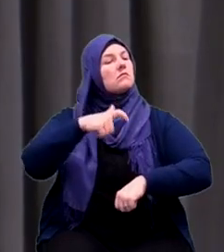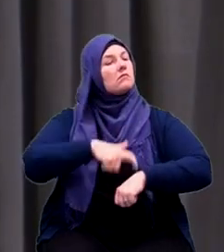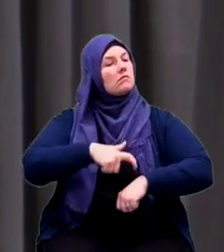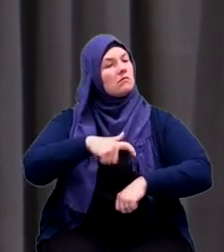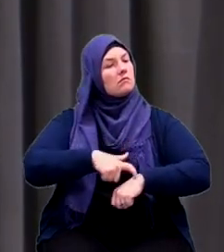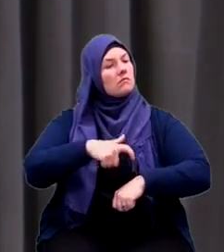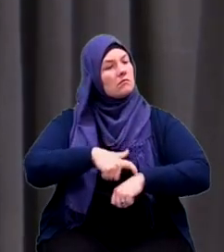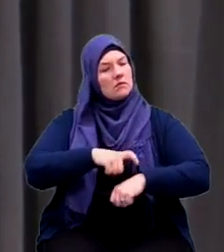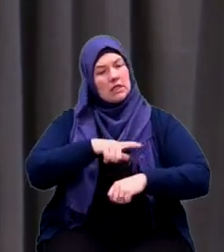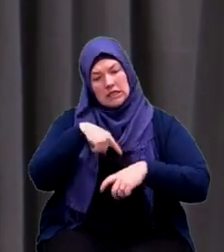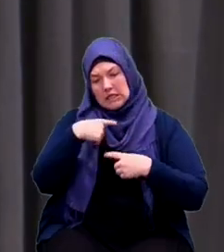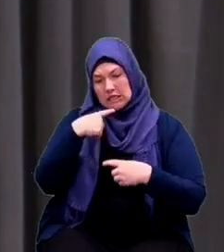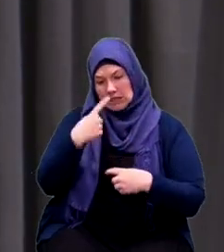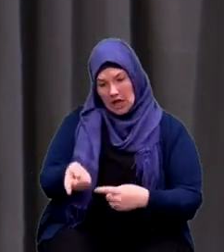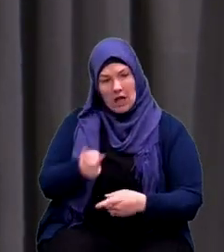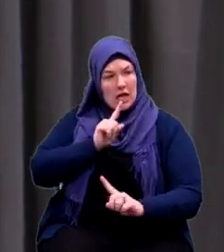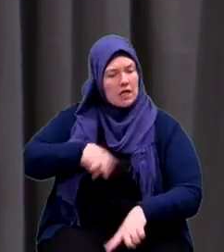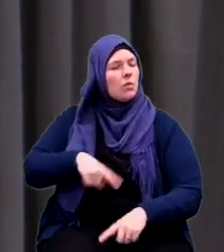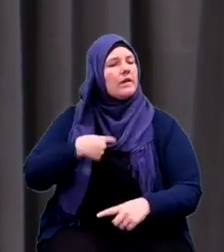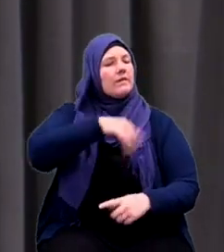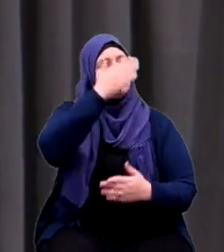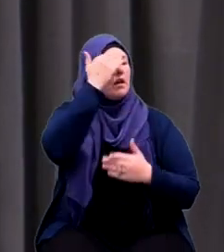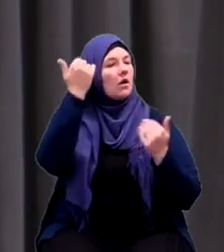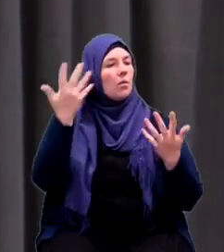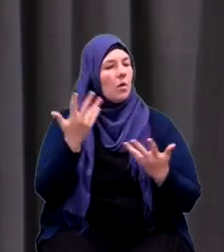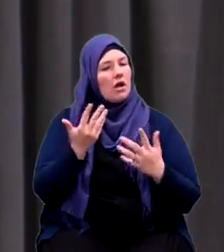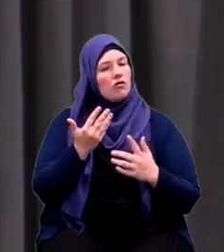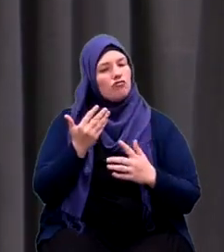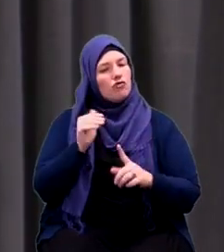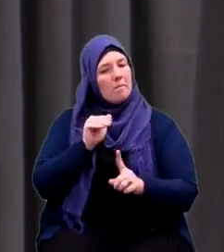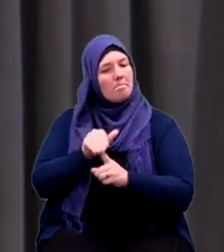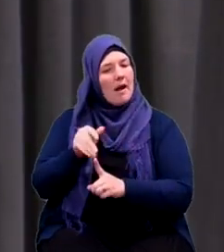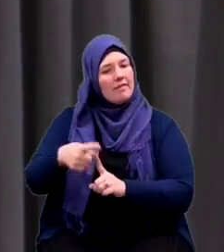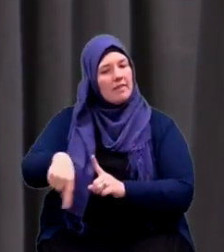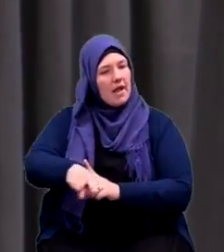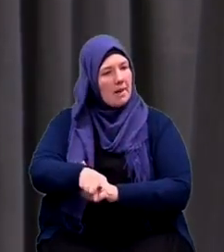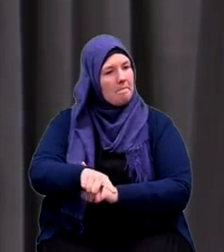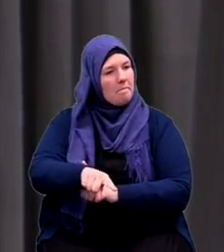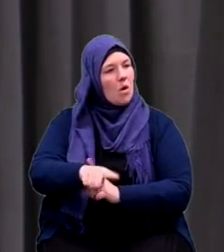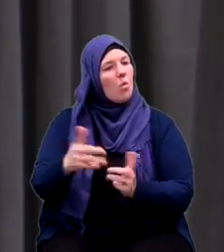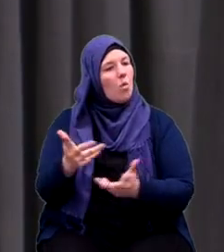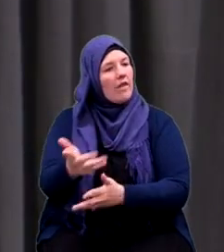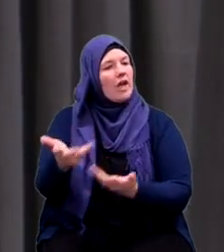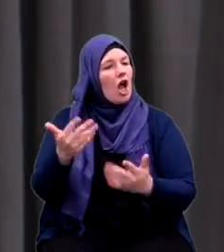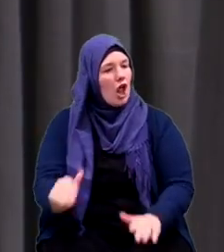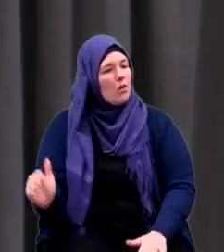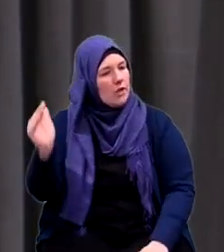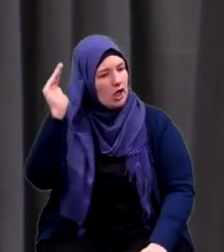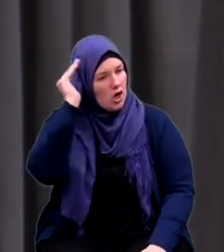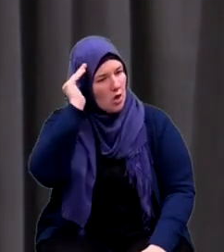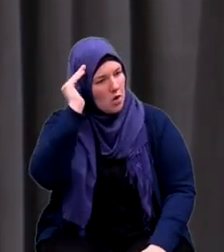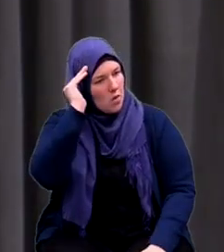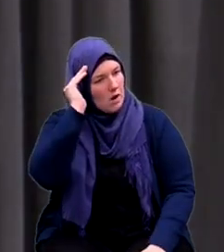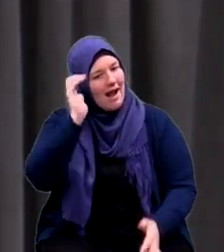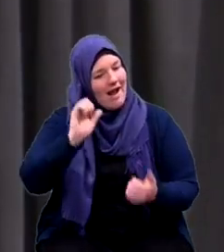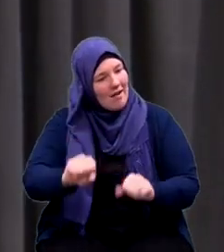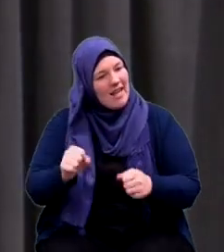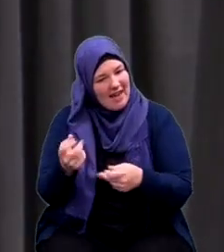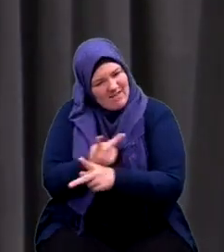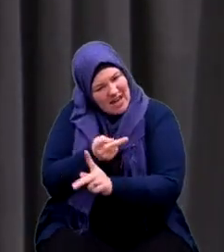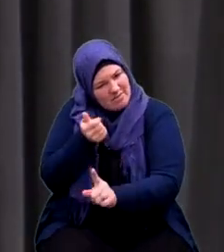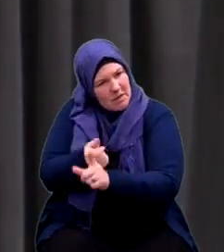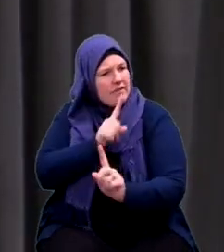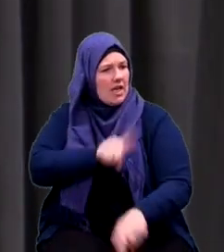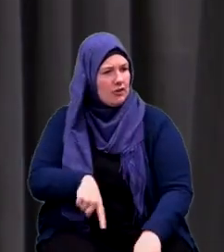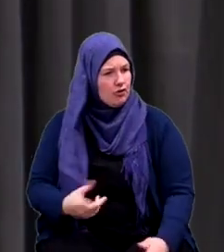that nice stuff, we forget to remind them of what they know, to dig out